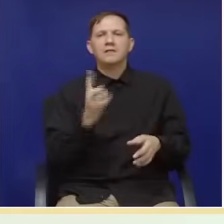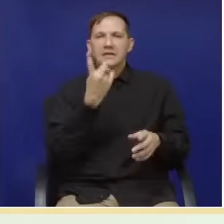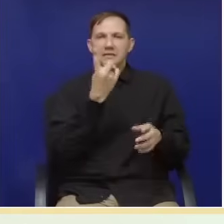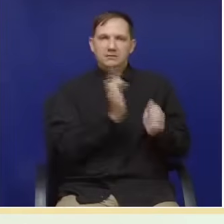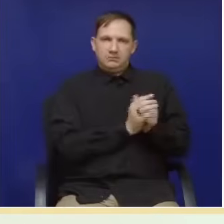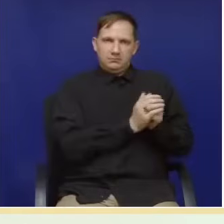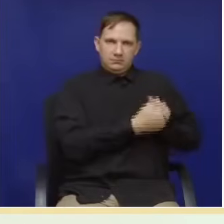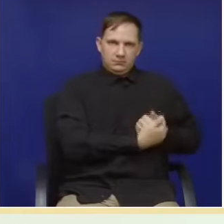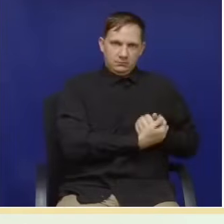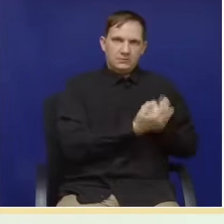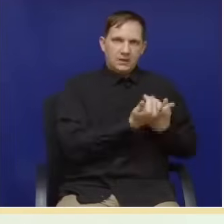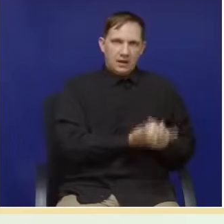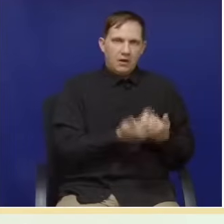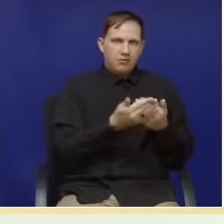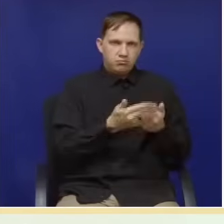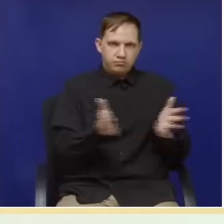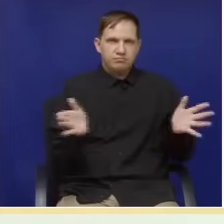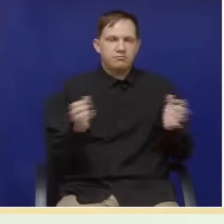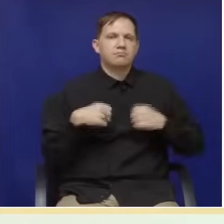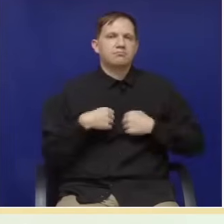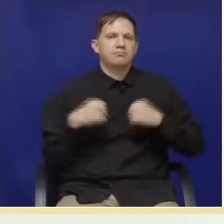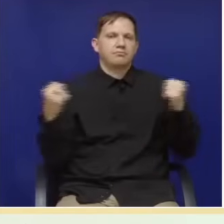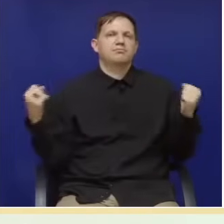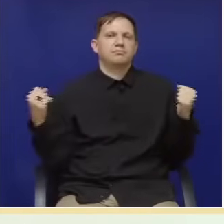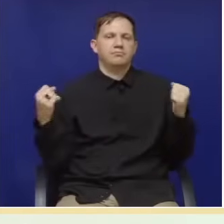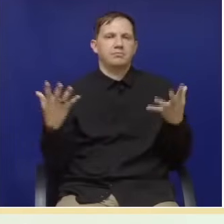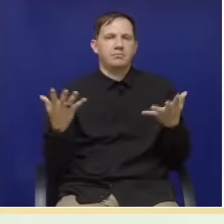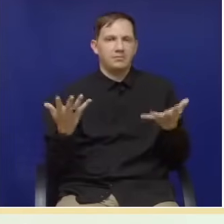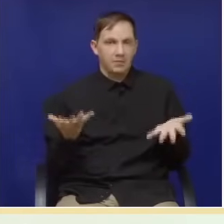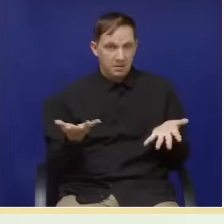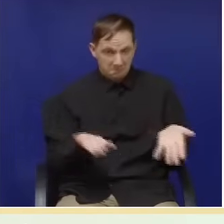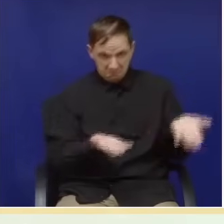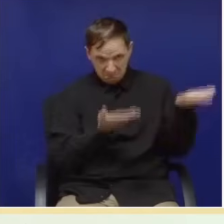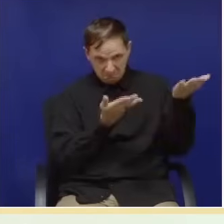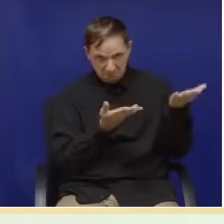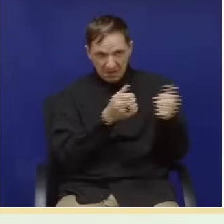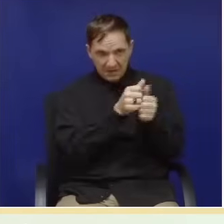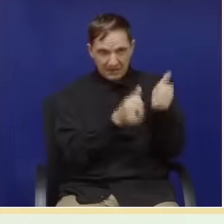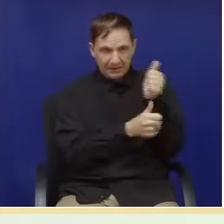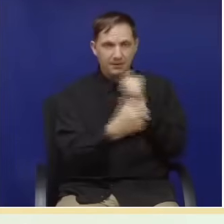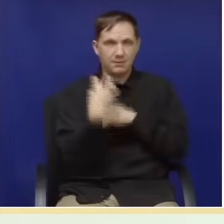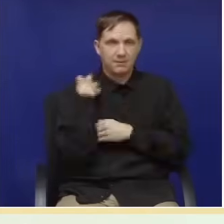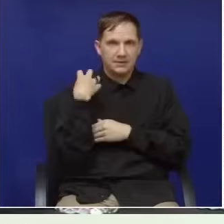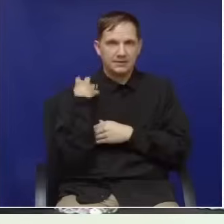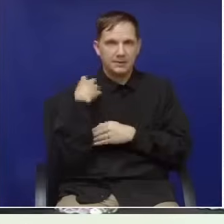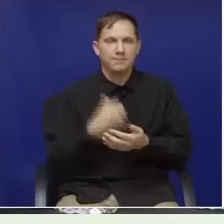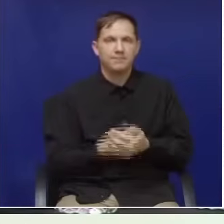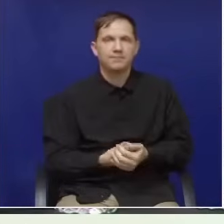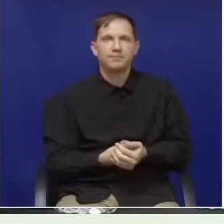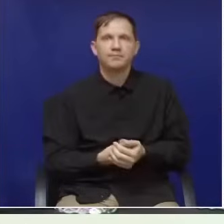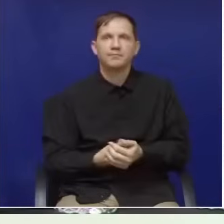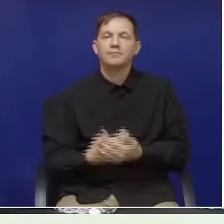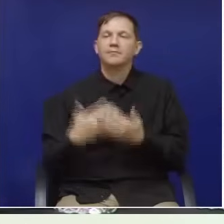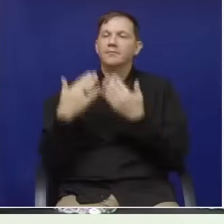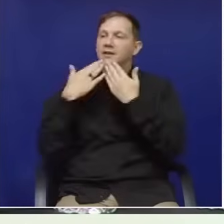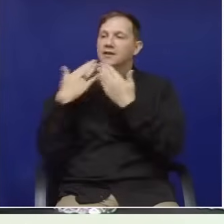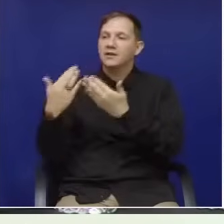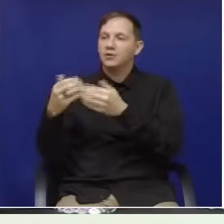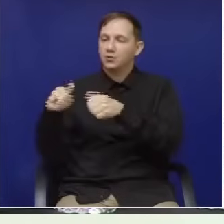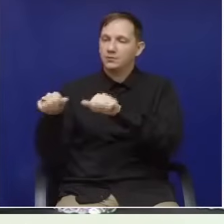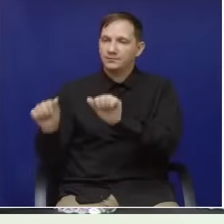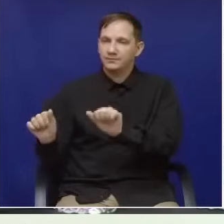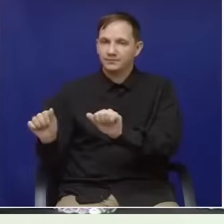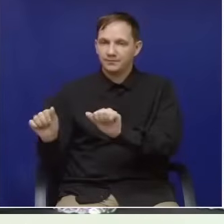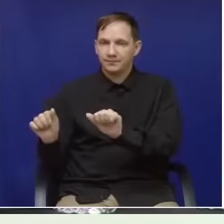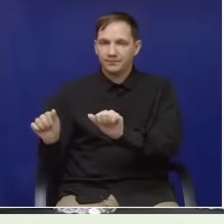has since been declassified? The Honorable Deputy Minister. Thank you, Chairperson.